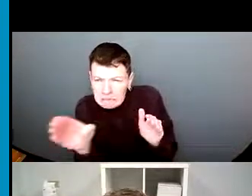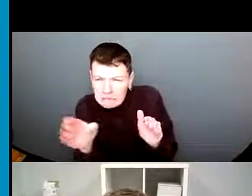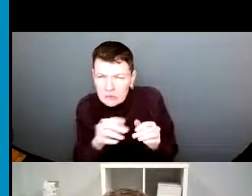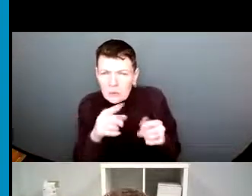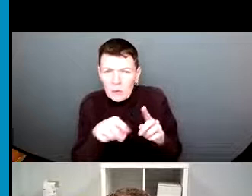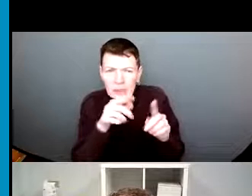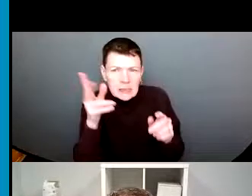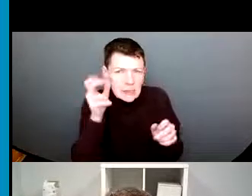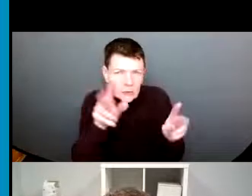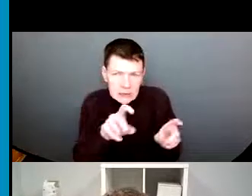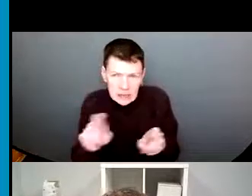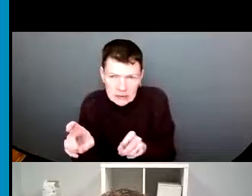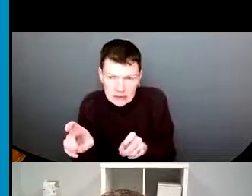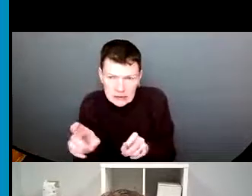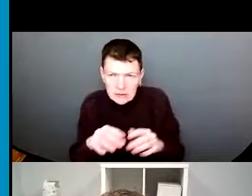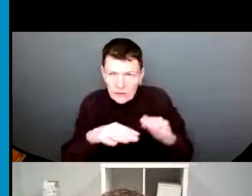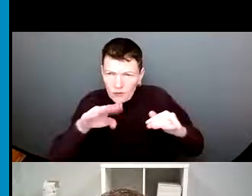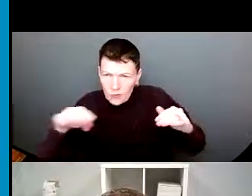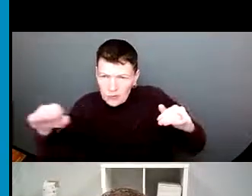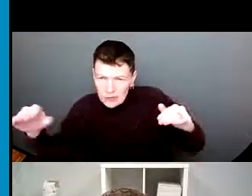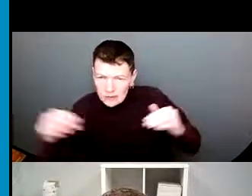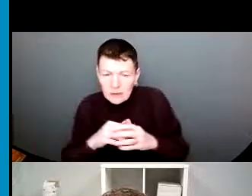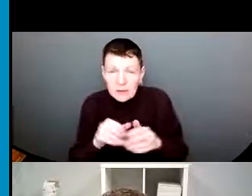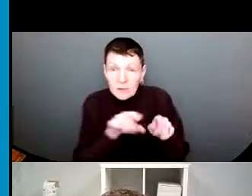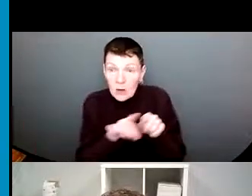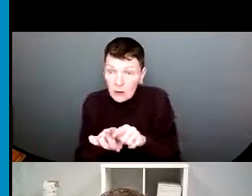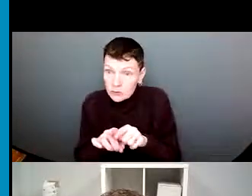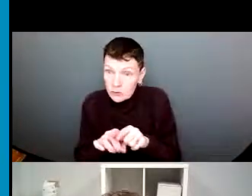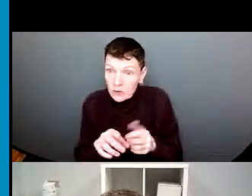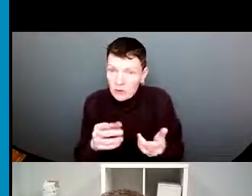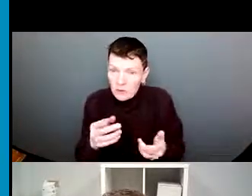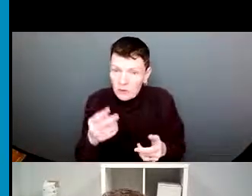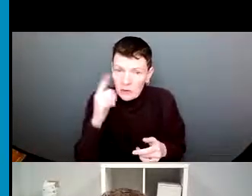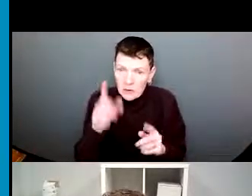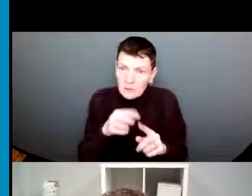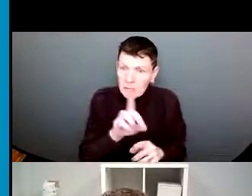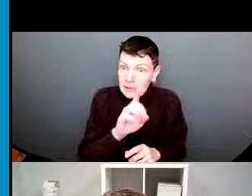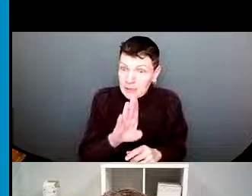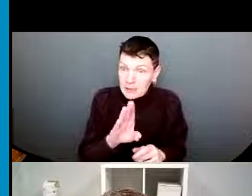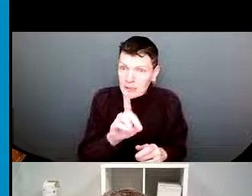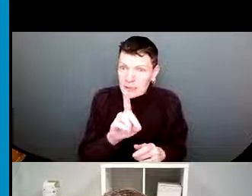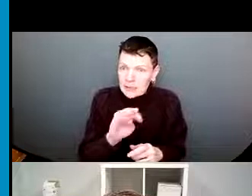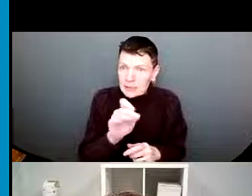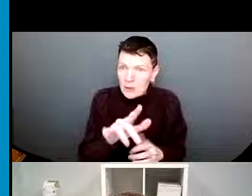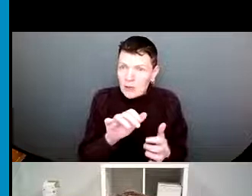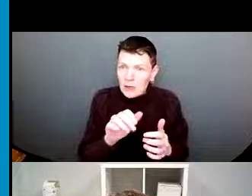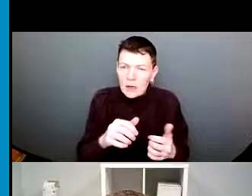hearing test. But we're also looking at the dB, the decibels of how loud a sound can